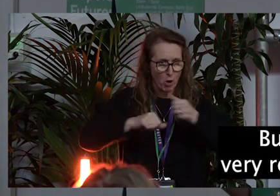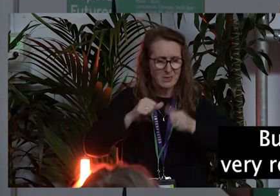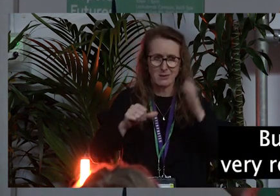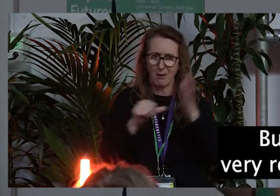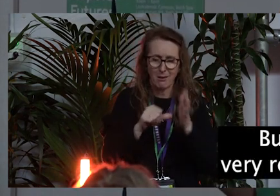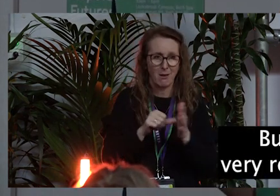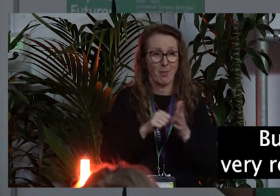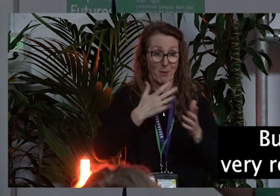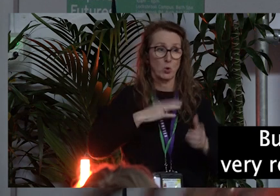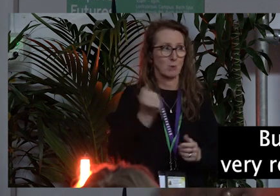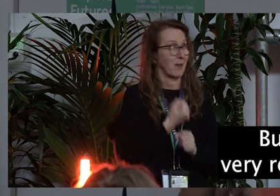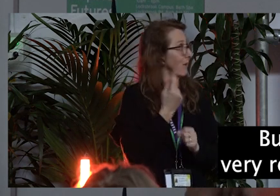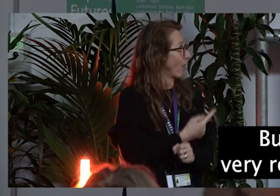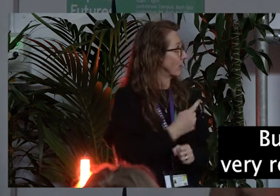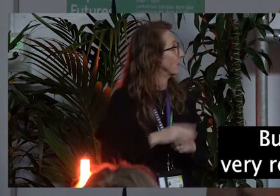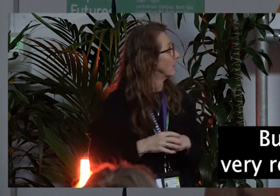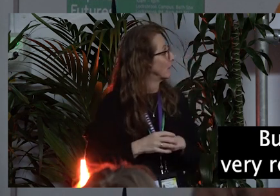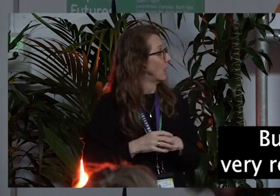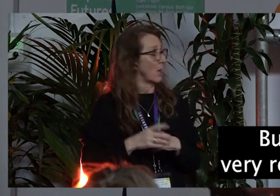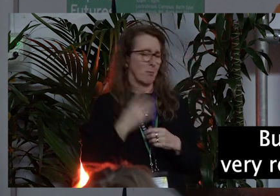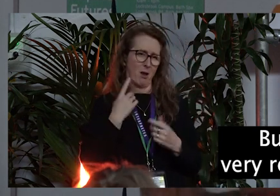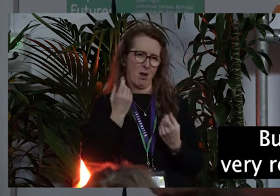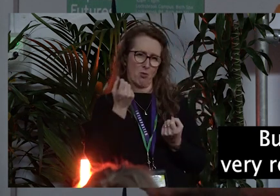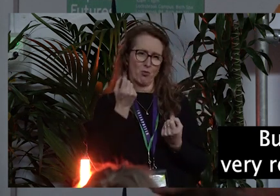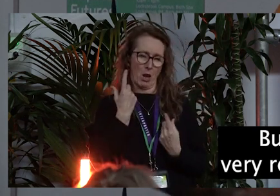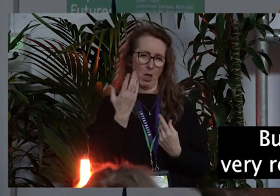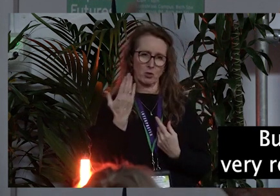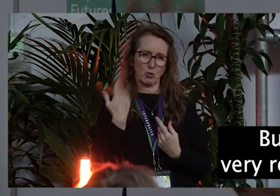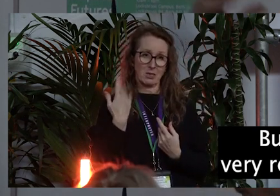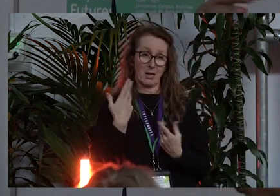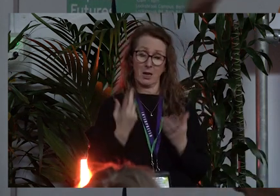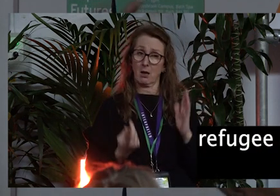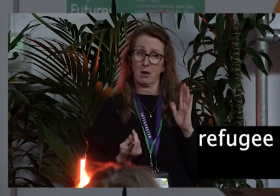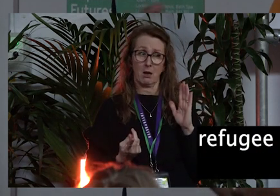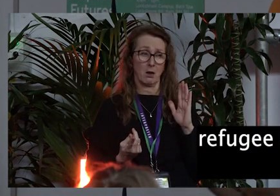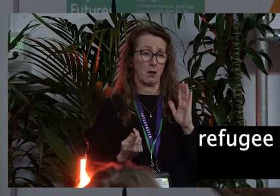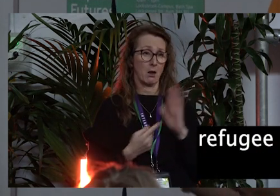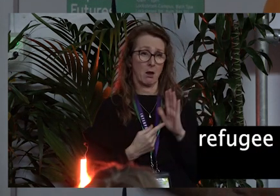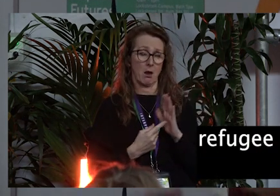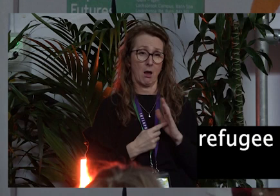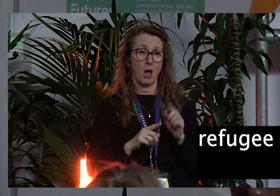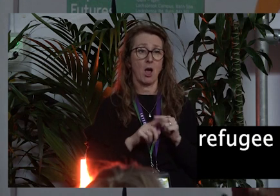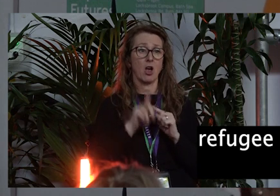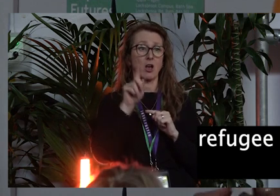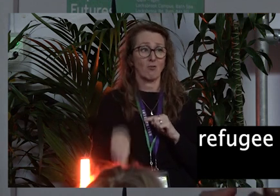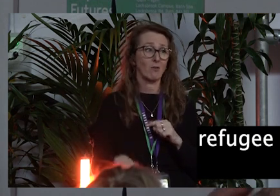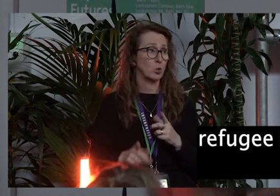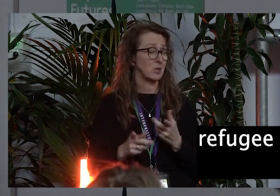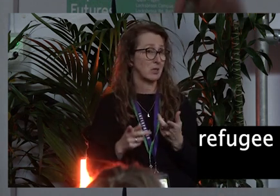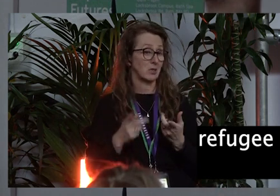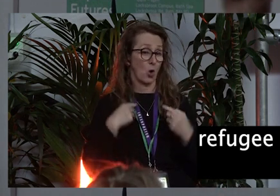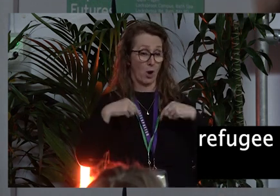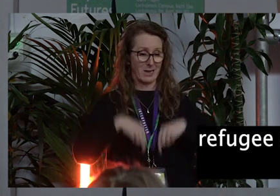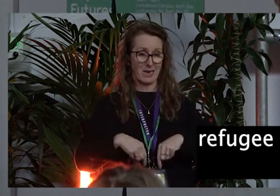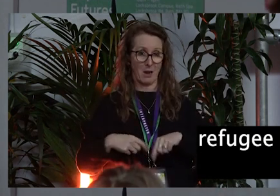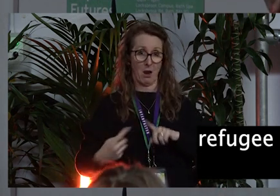this, but what's occurred to me very recently is how poignant it is that refugee and asylum seekers are really here,